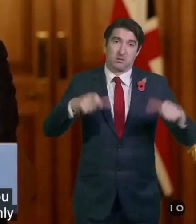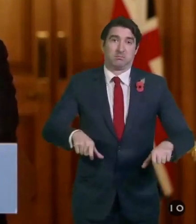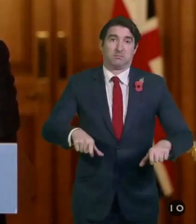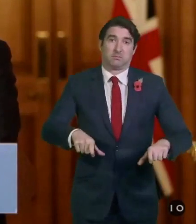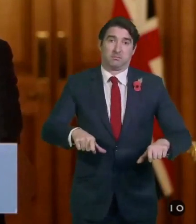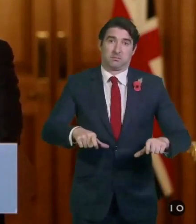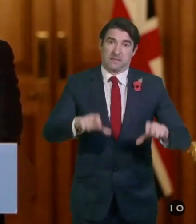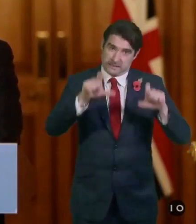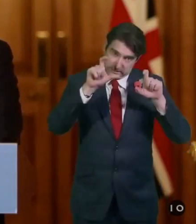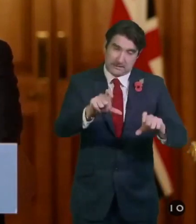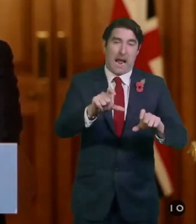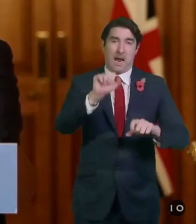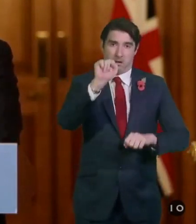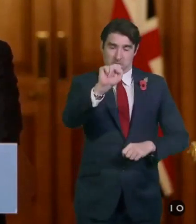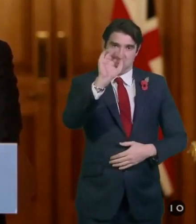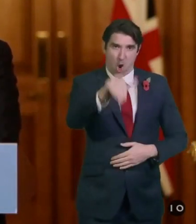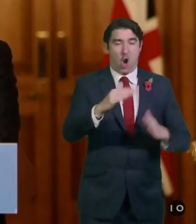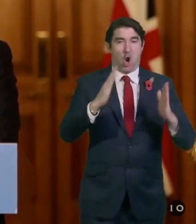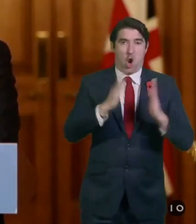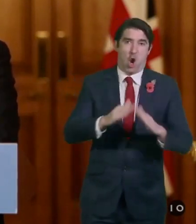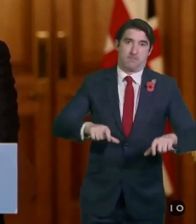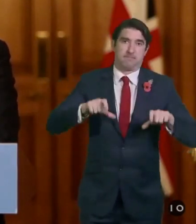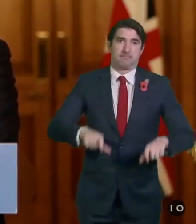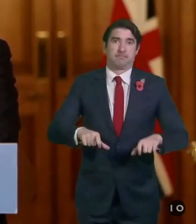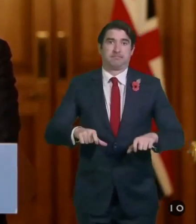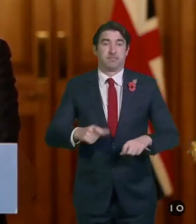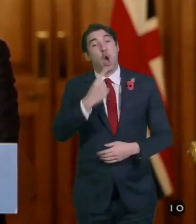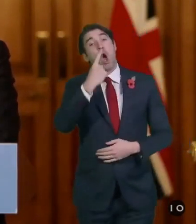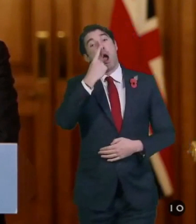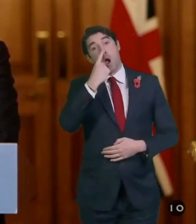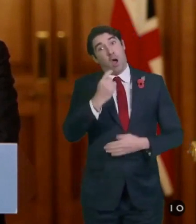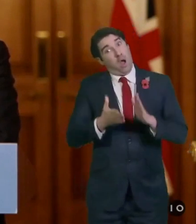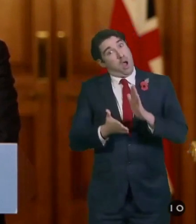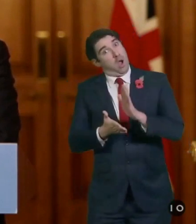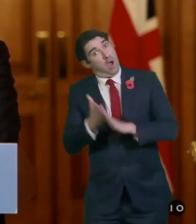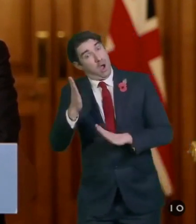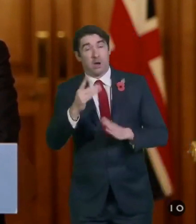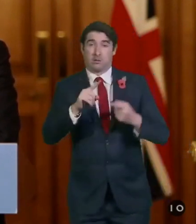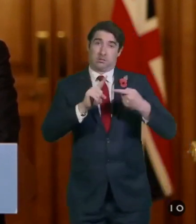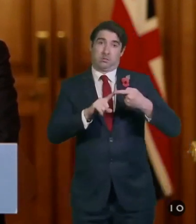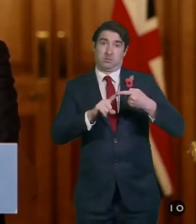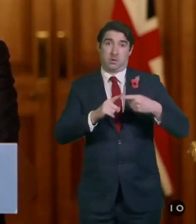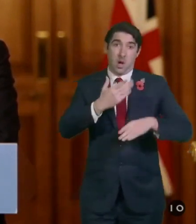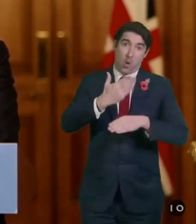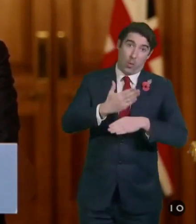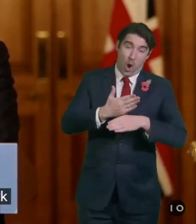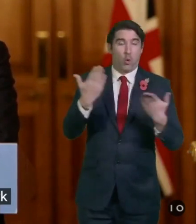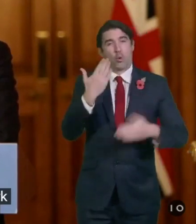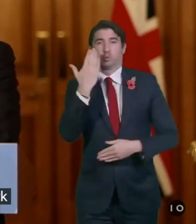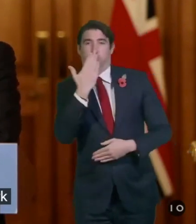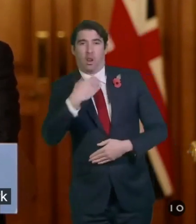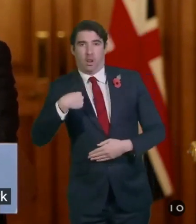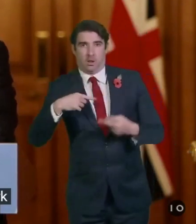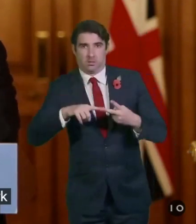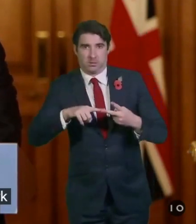education, for work, let's say if you cannot work from home, for exercise and recreation outdoors with your household